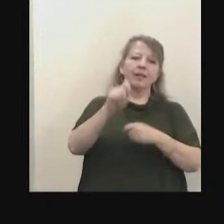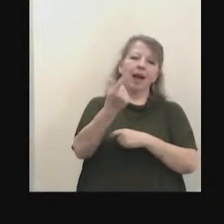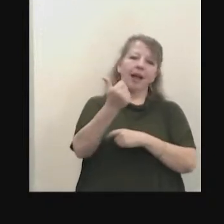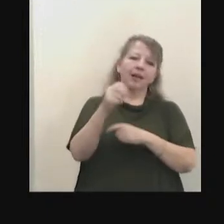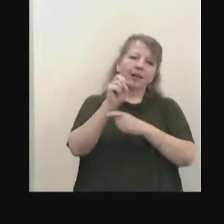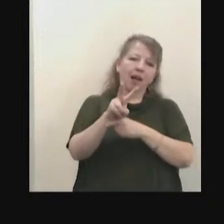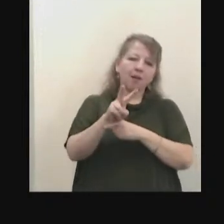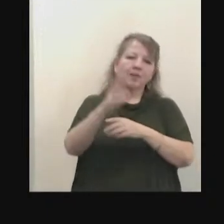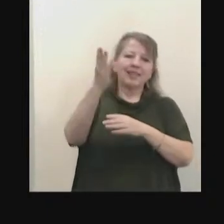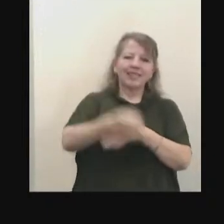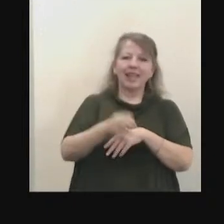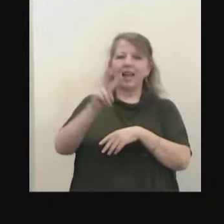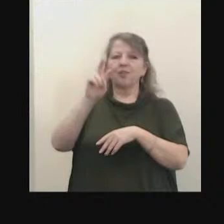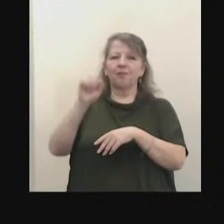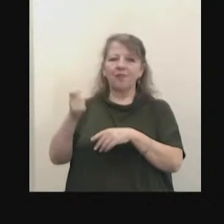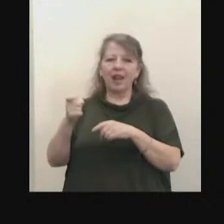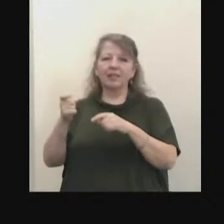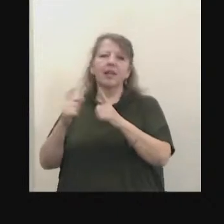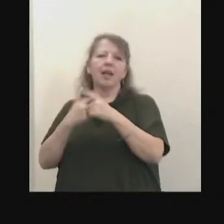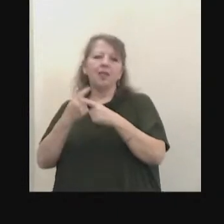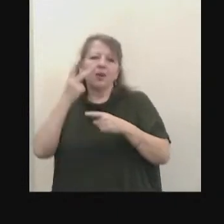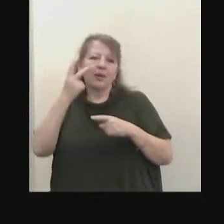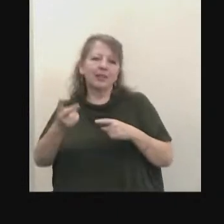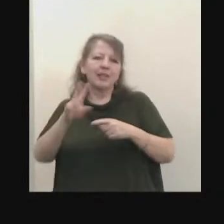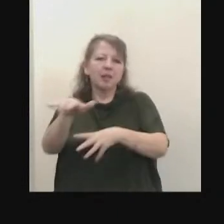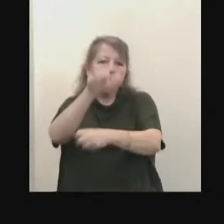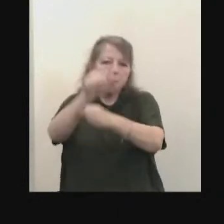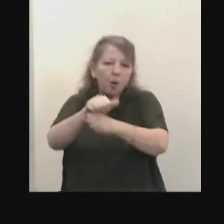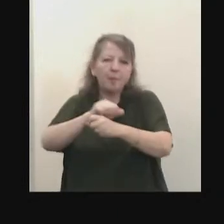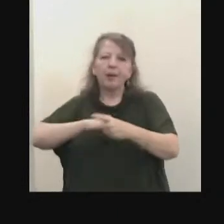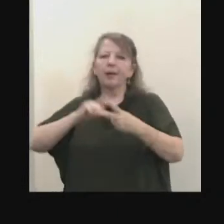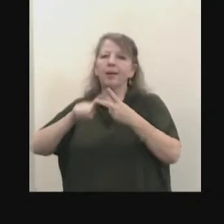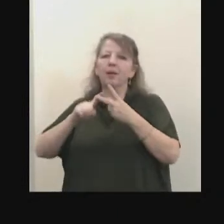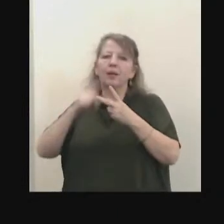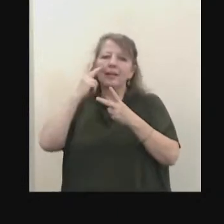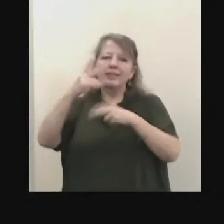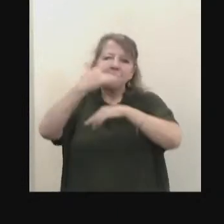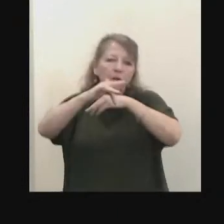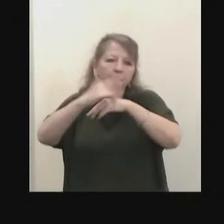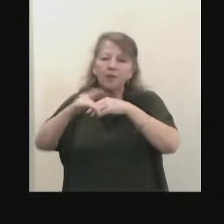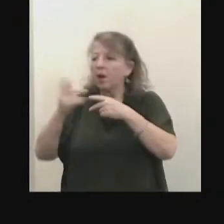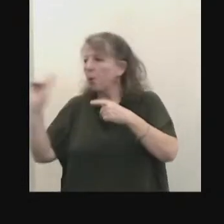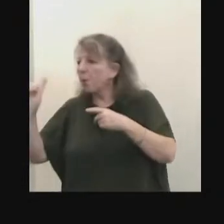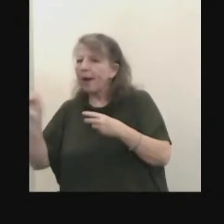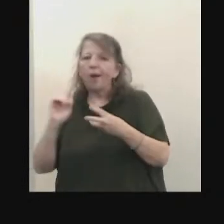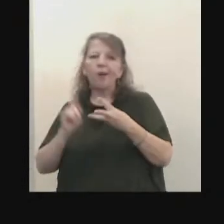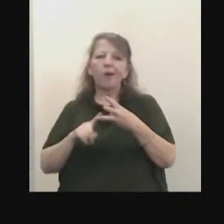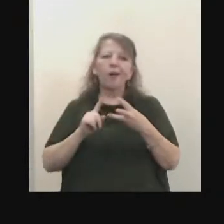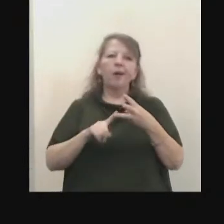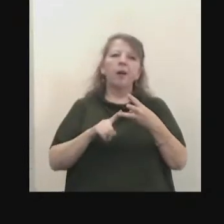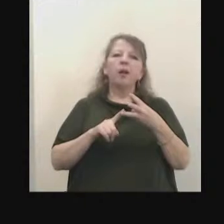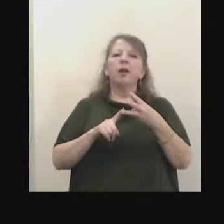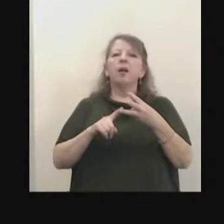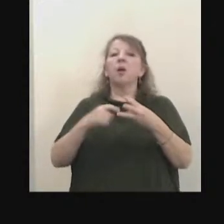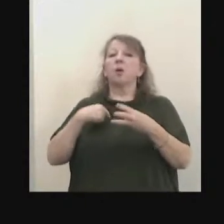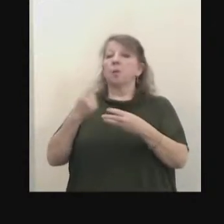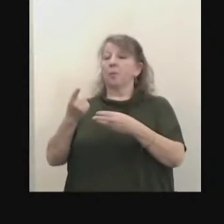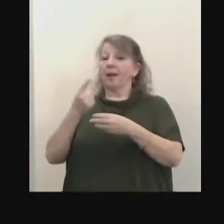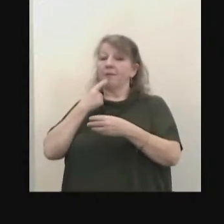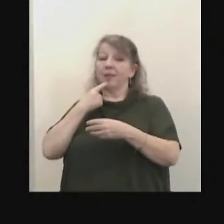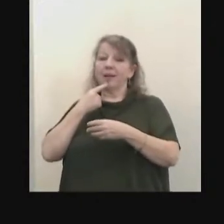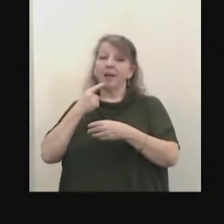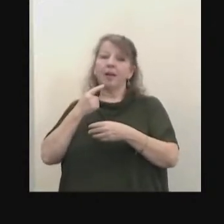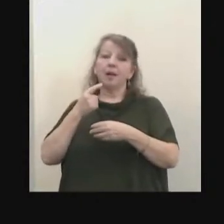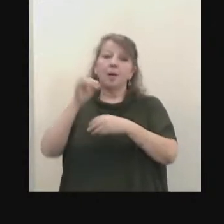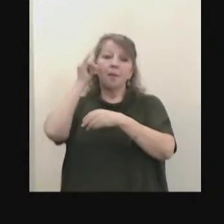the locations. You can make an appointment online. We have the clinic that we're working with, Buffalo Home Care,